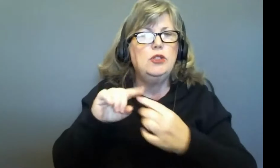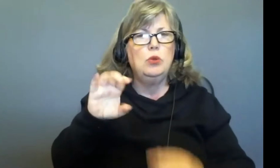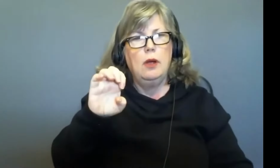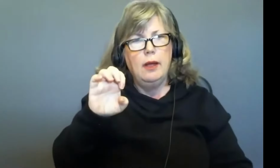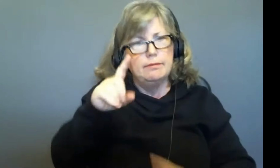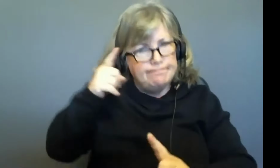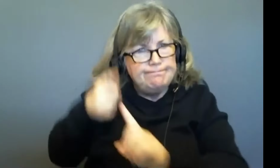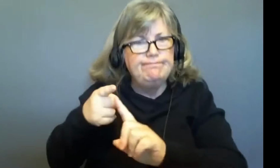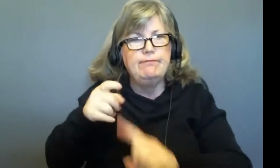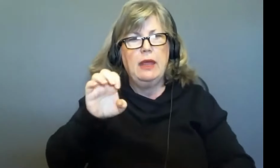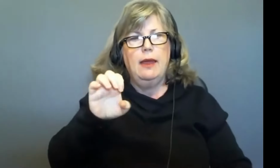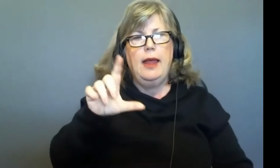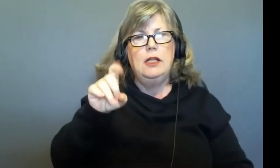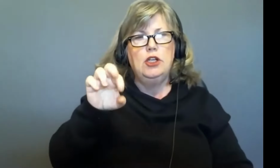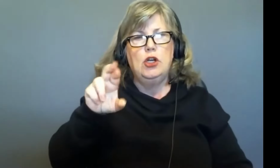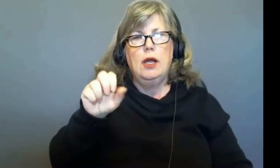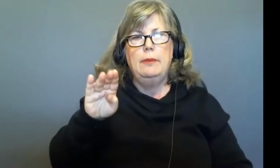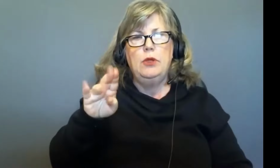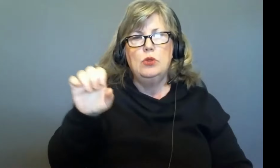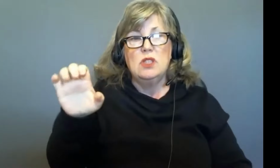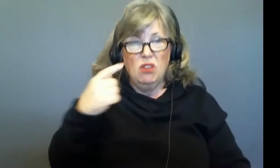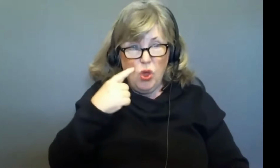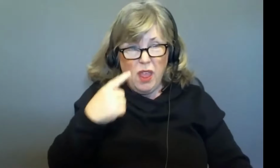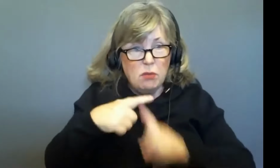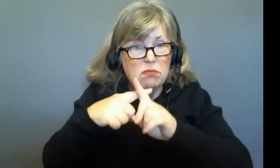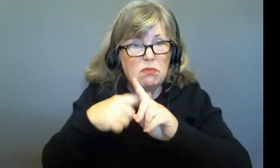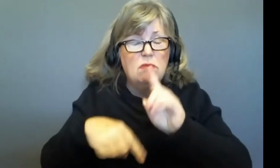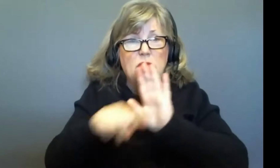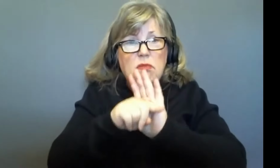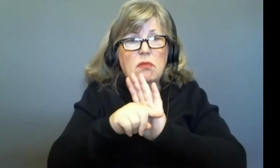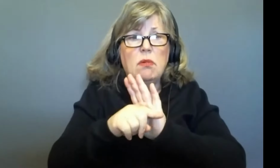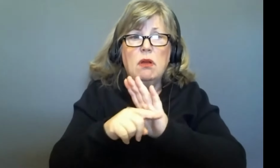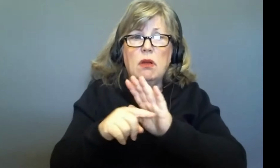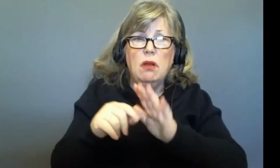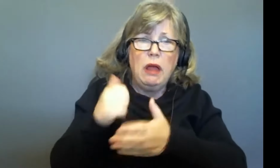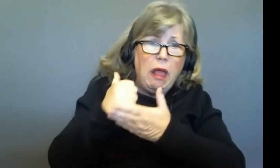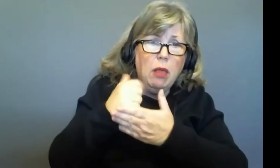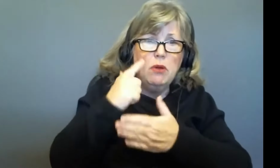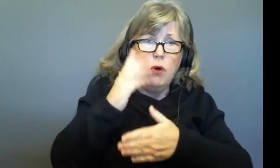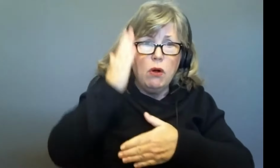that's pros or cons, or if that would make a difference in the work moving forward.